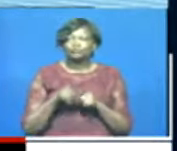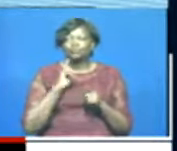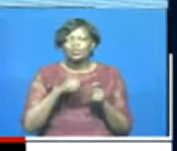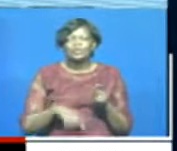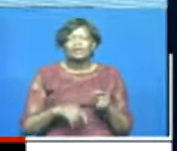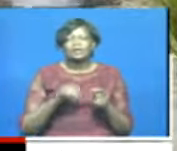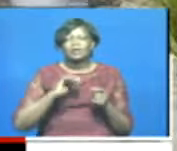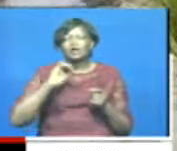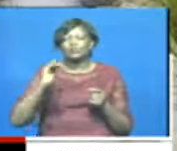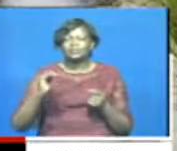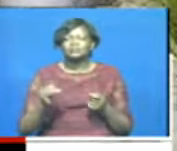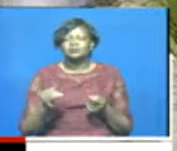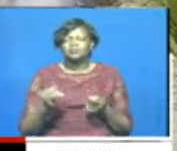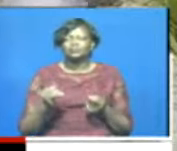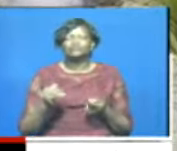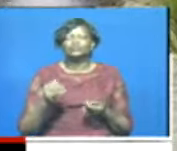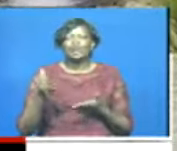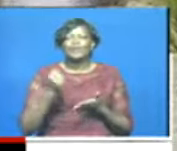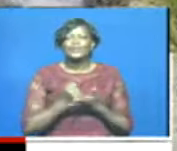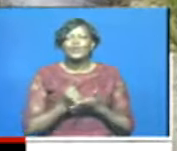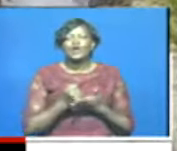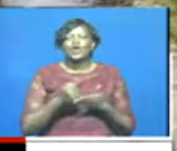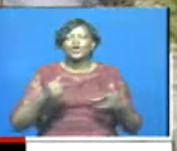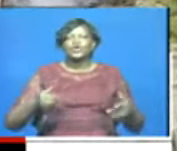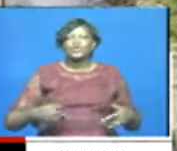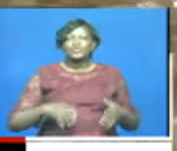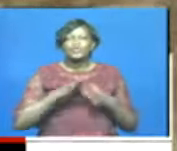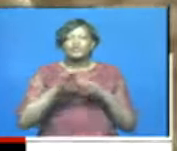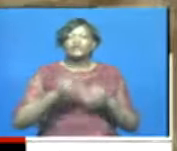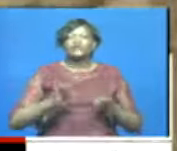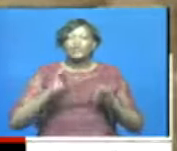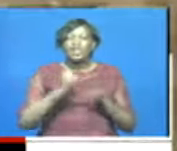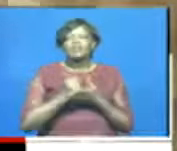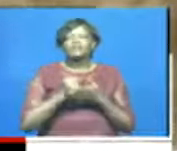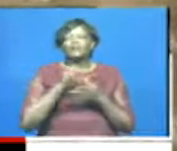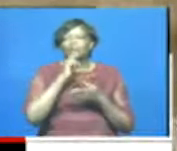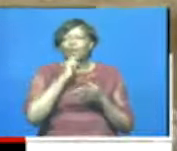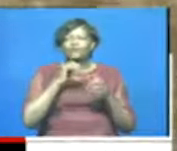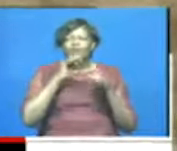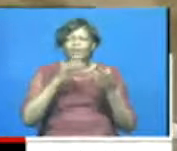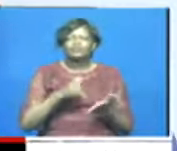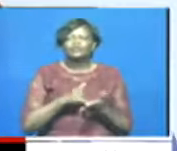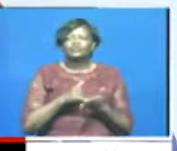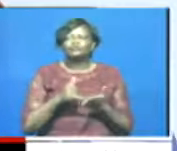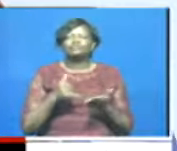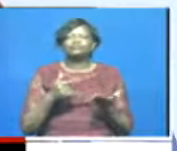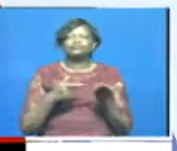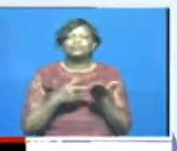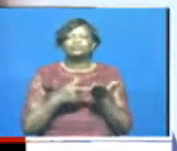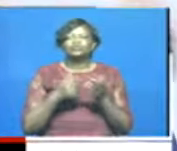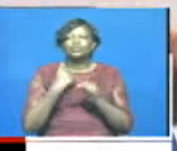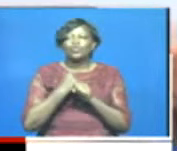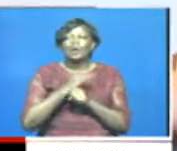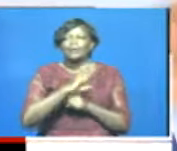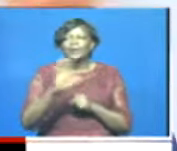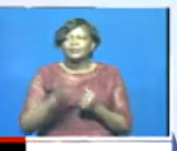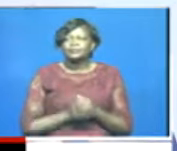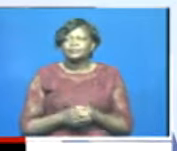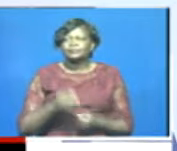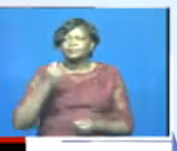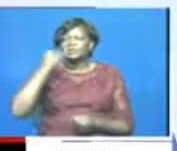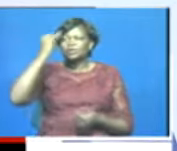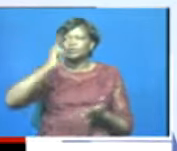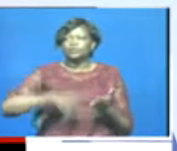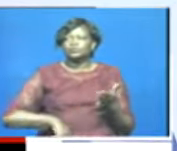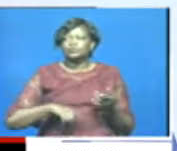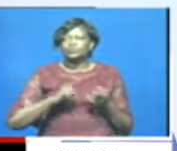young extension officers who can help elderly farmers incorporate technology into their practices. And the idea here is to be able